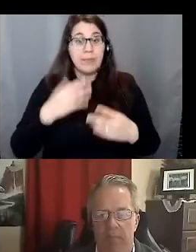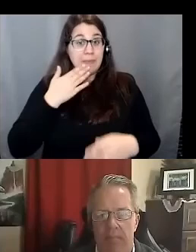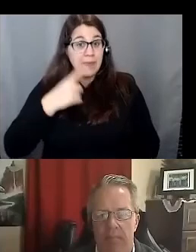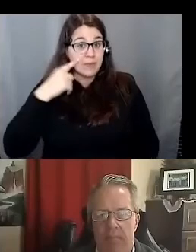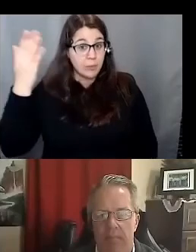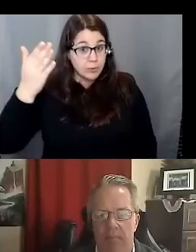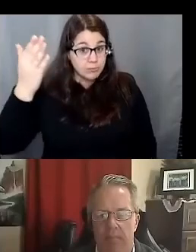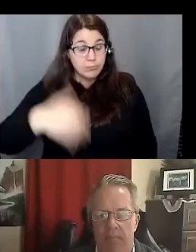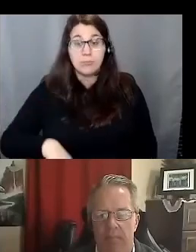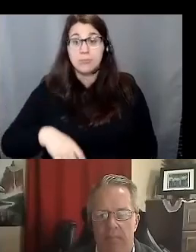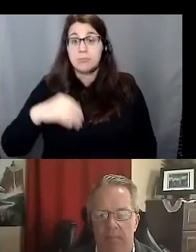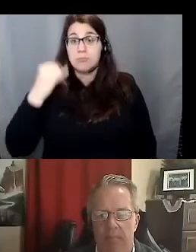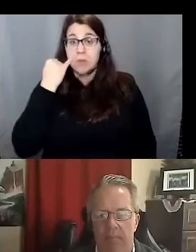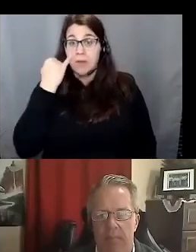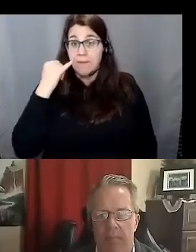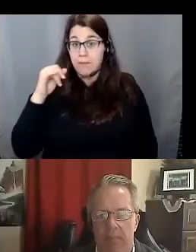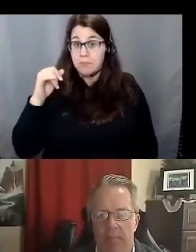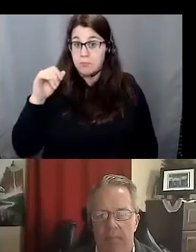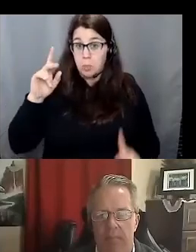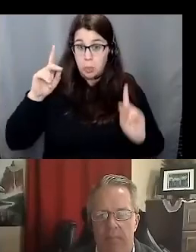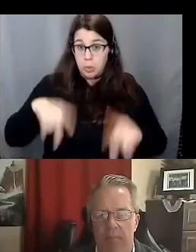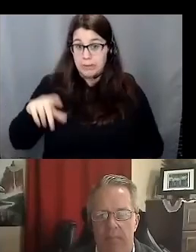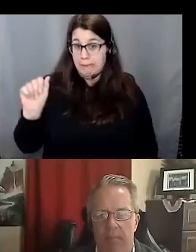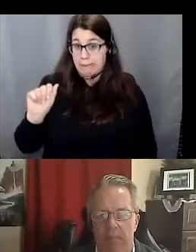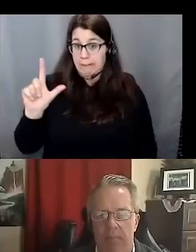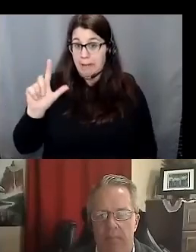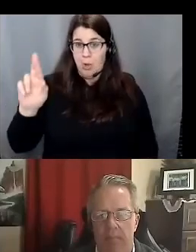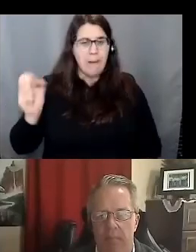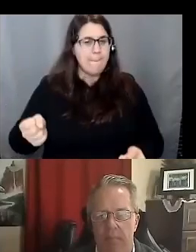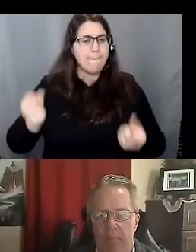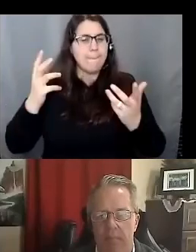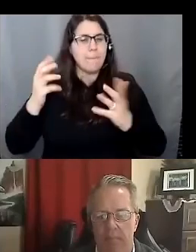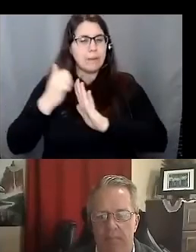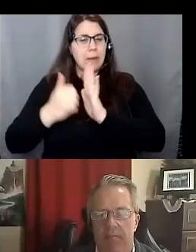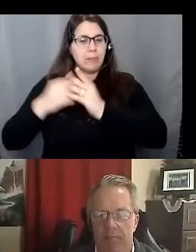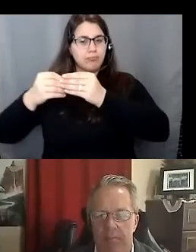presentation. If you are an ALR, how many accounts can you manage under your login?